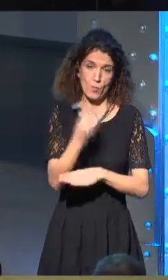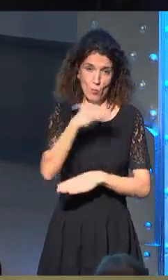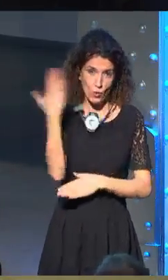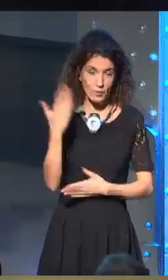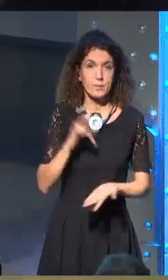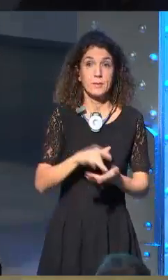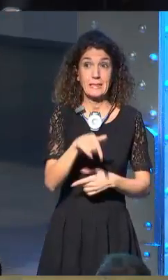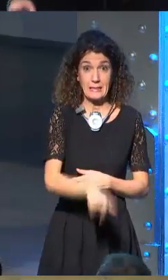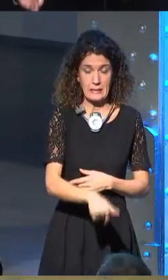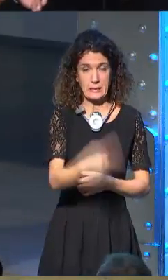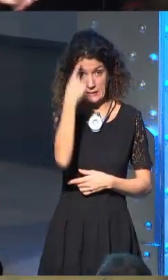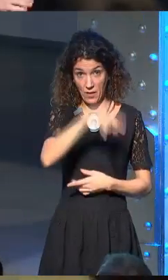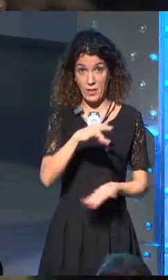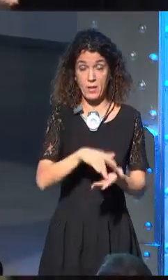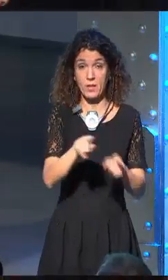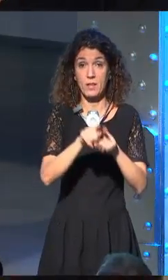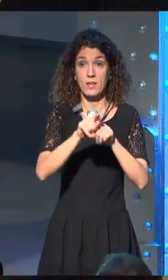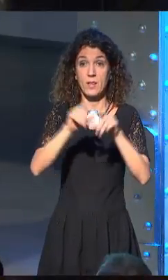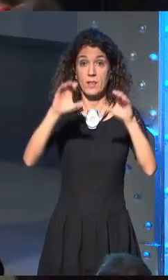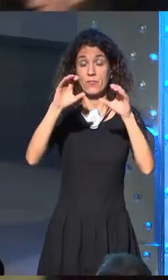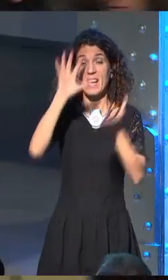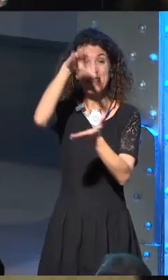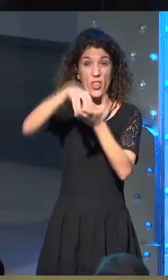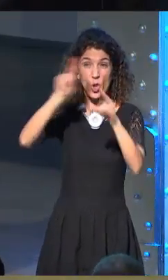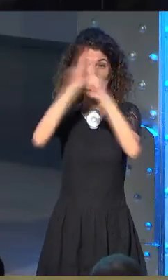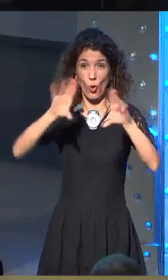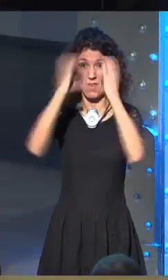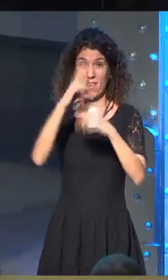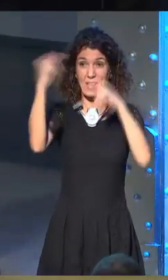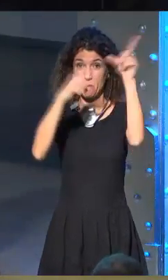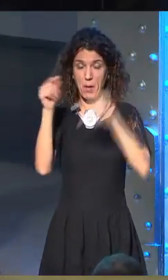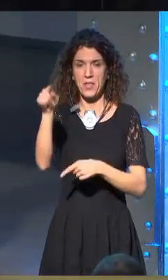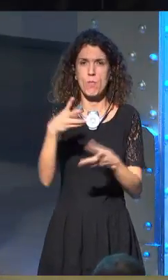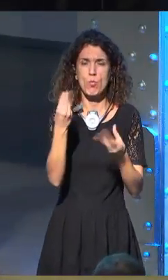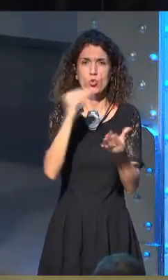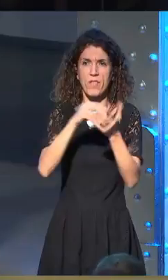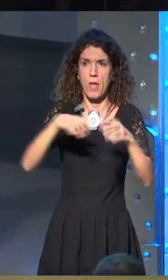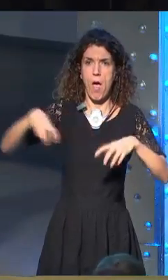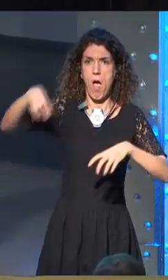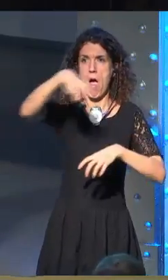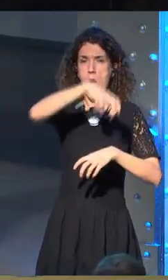You know, on the space station, I changed positions so many times, you would have thought I was running for president.